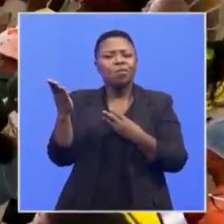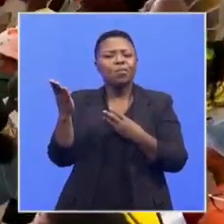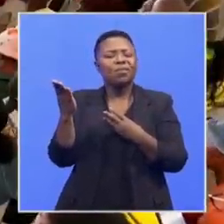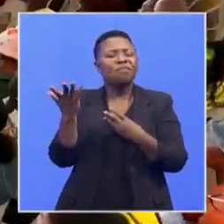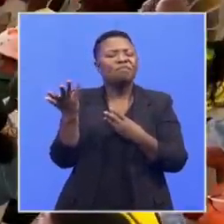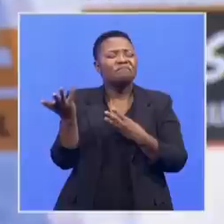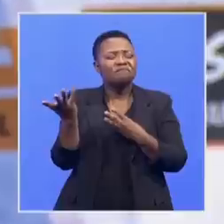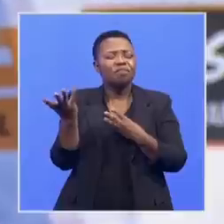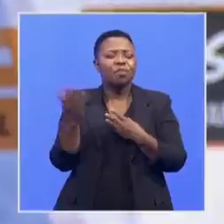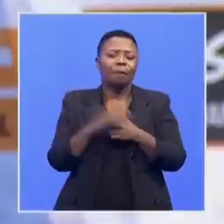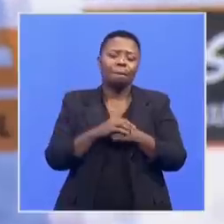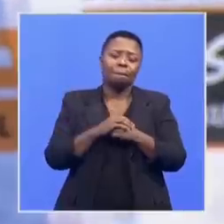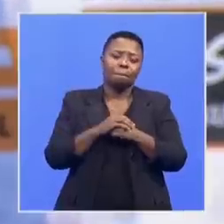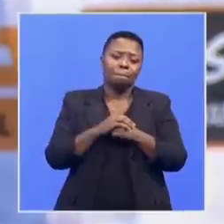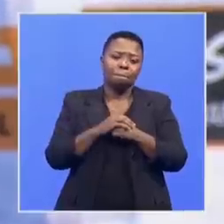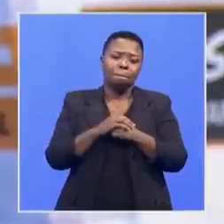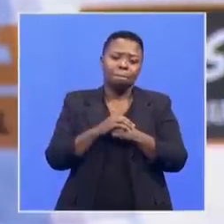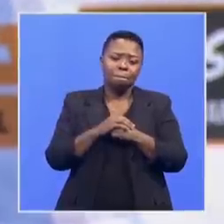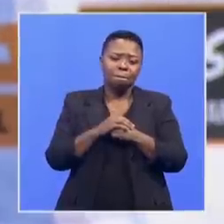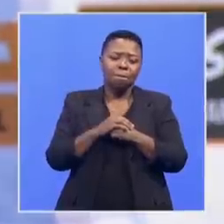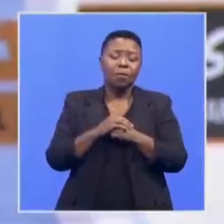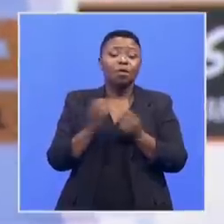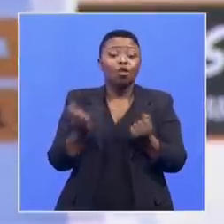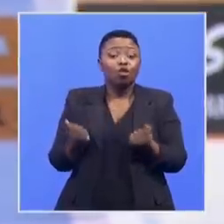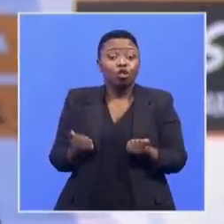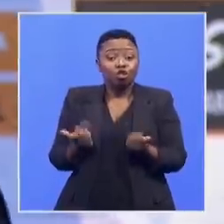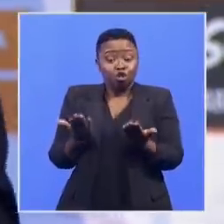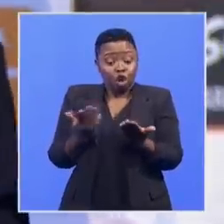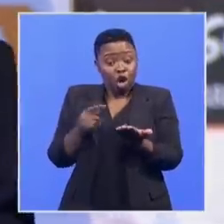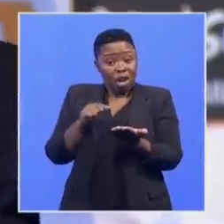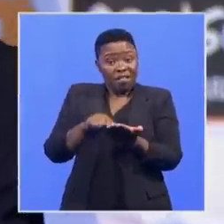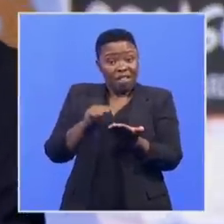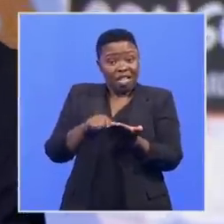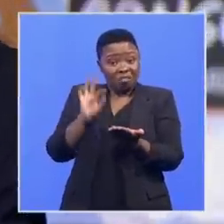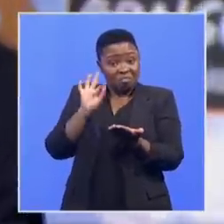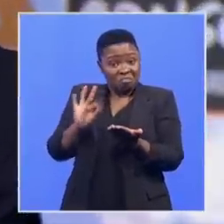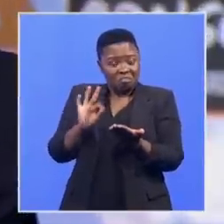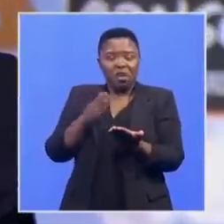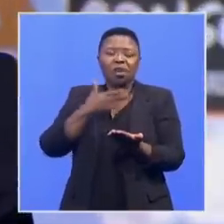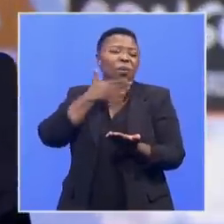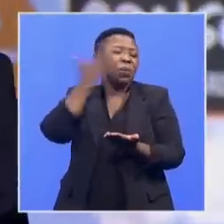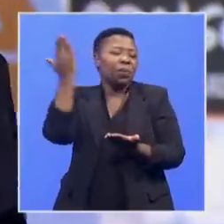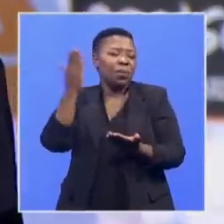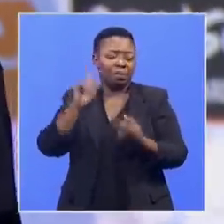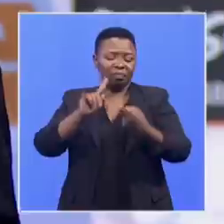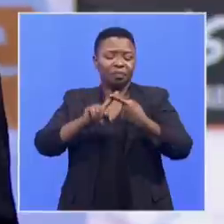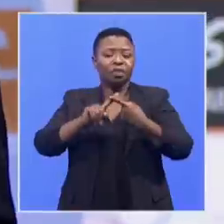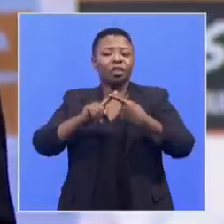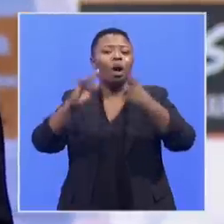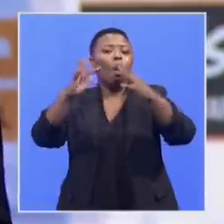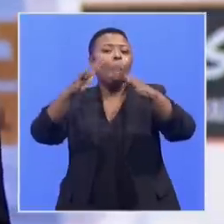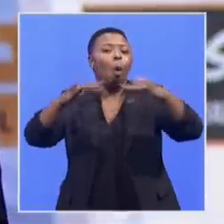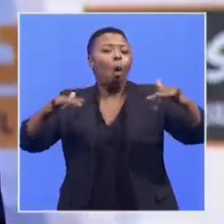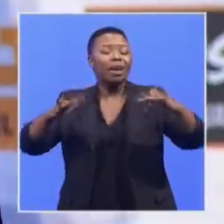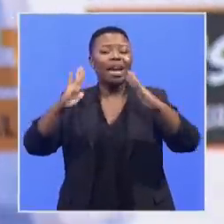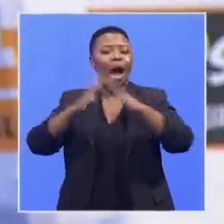ba humana ba sina di service delivery metsi ha yo dintlong tsa rona.